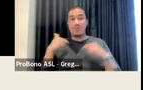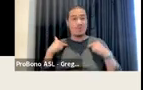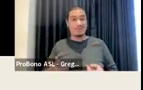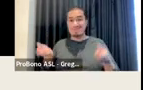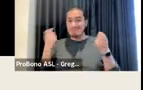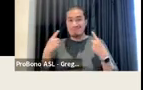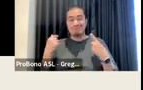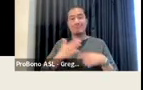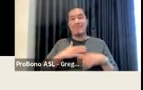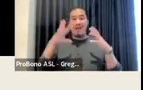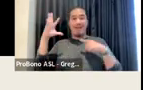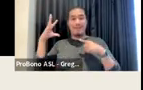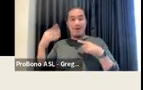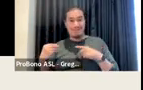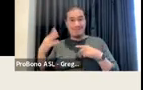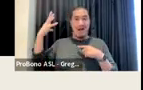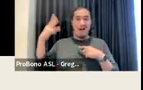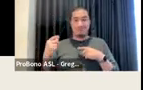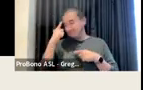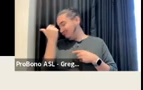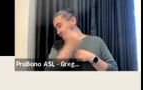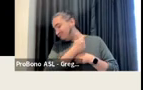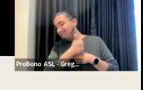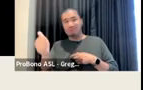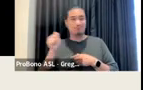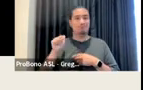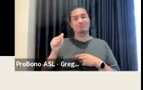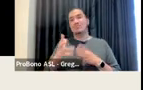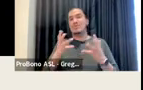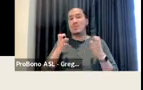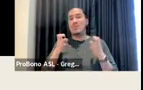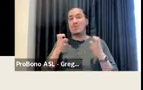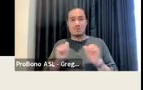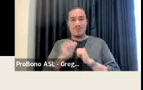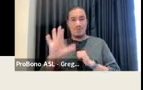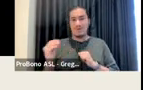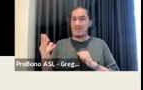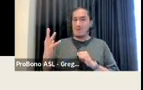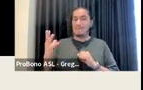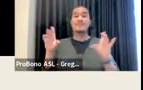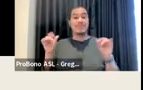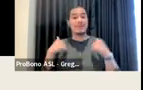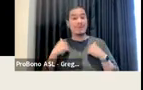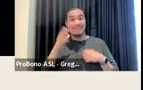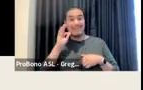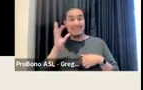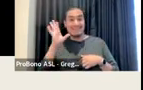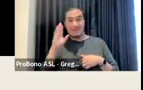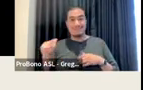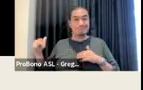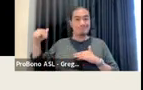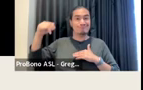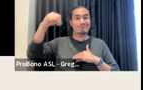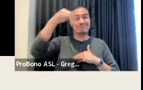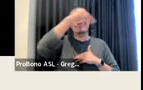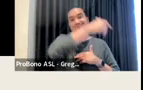camera off. I'll turn my camera on. You can do whatever you want to do with your camera. Please feel free to do that. I do have cats that will show up randomly in the